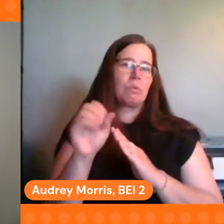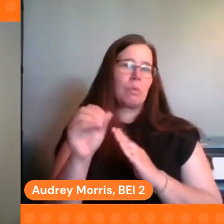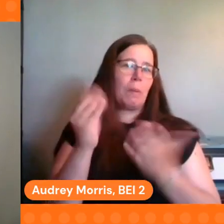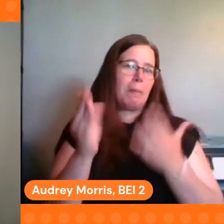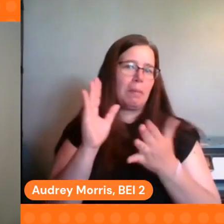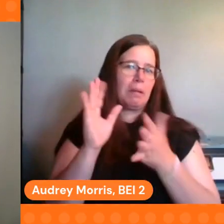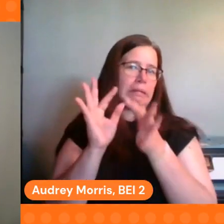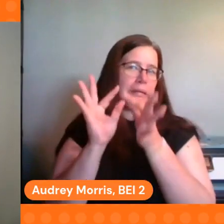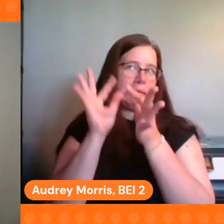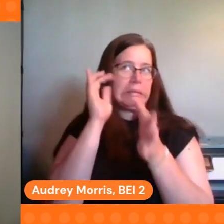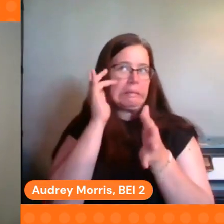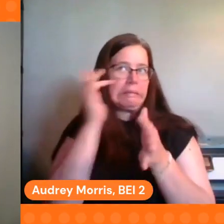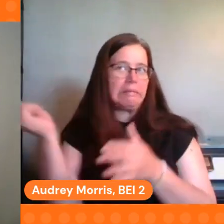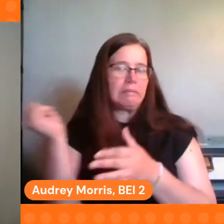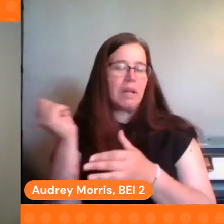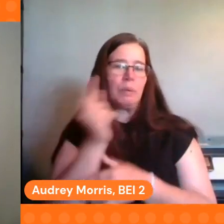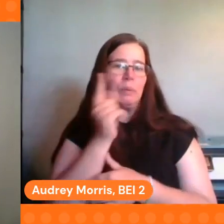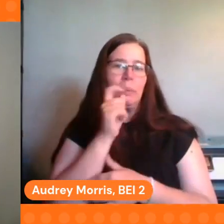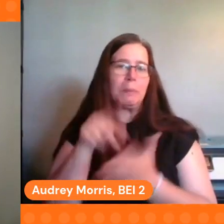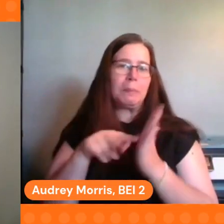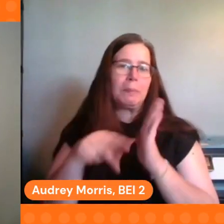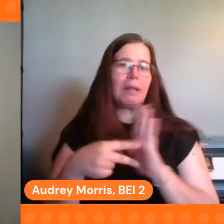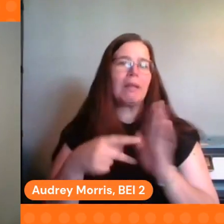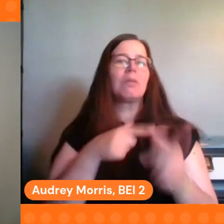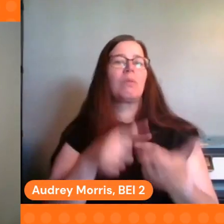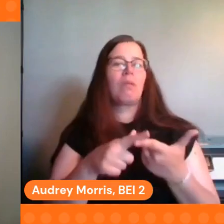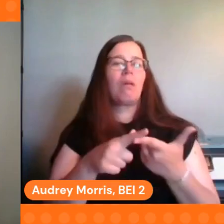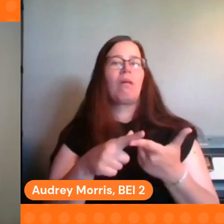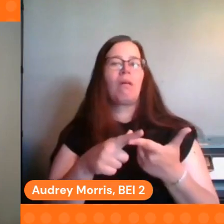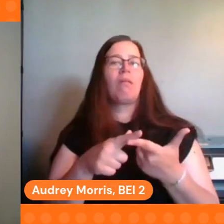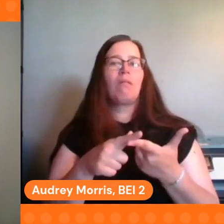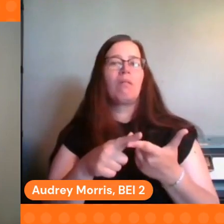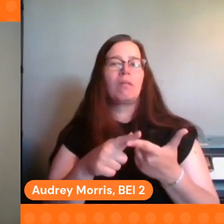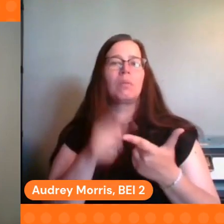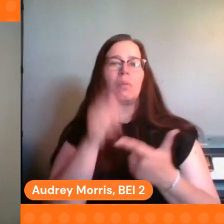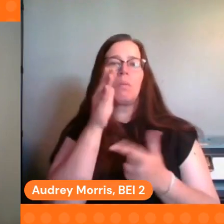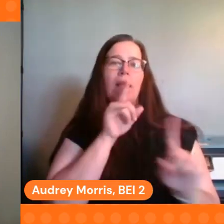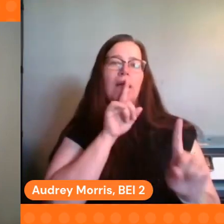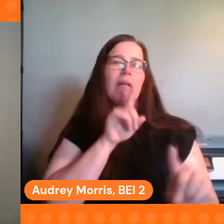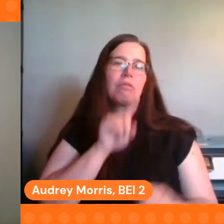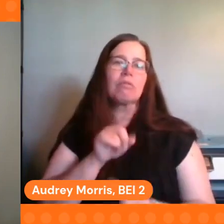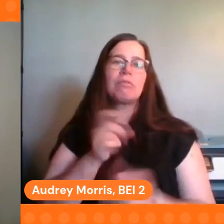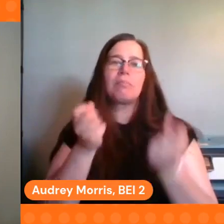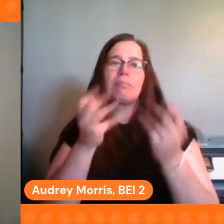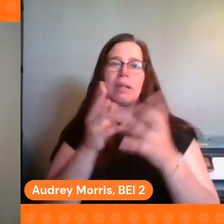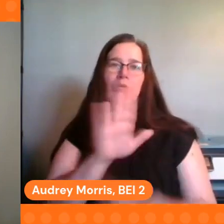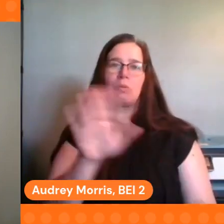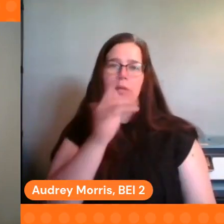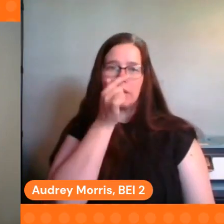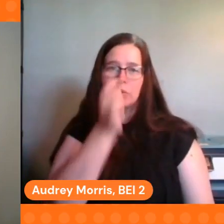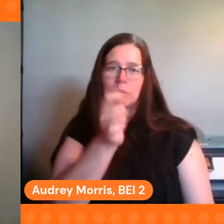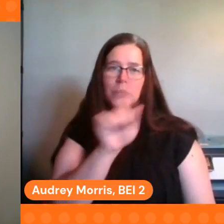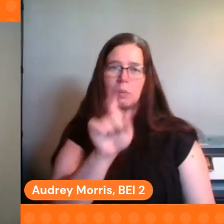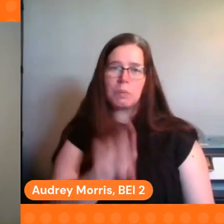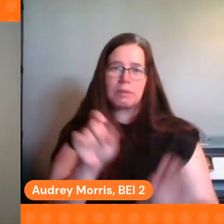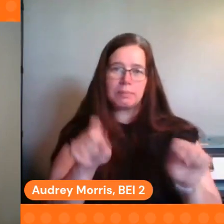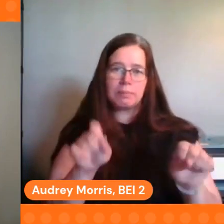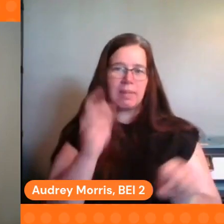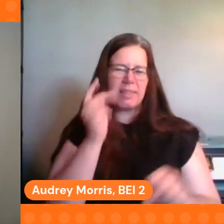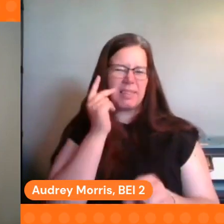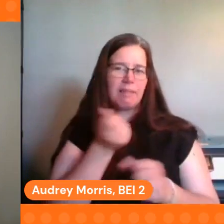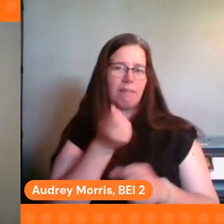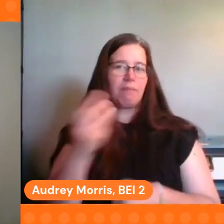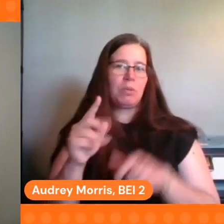of it. So just be specific, and then we'll get to as many of those interesting questions that we can. I see some coming in already, which